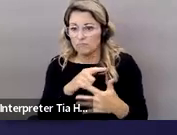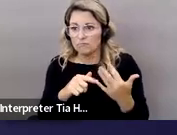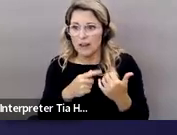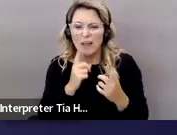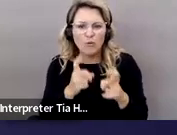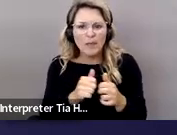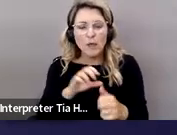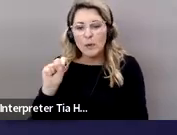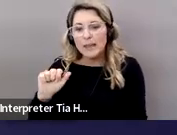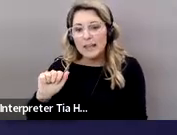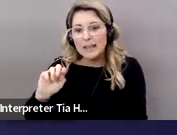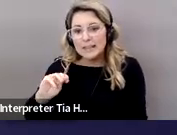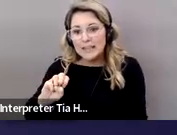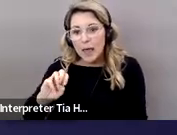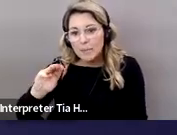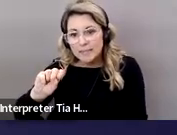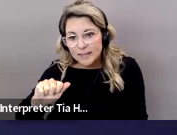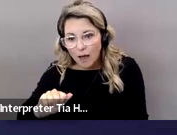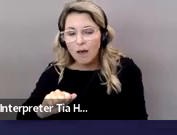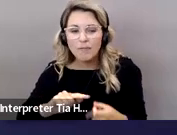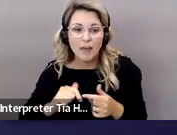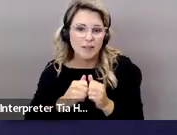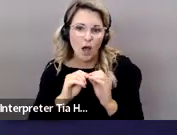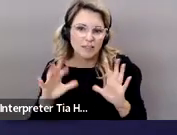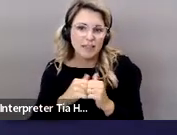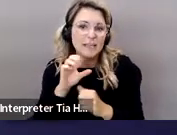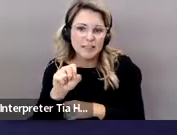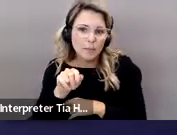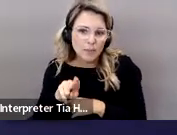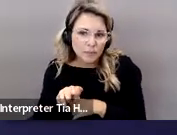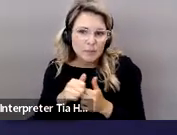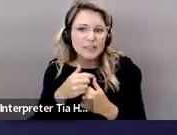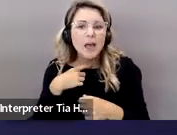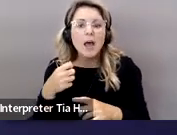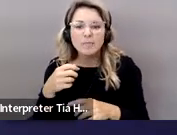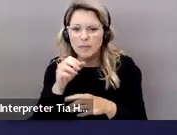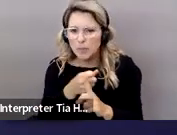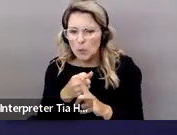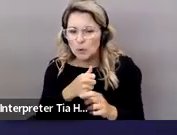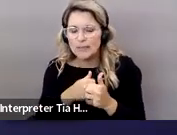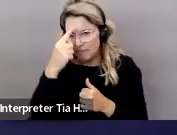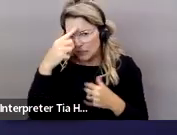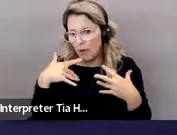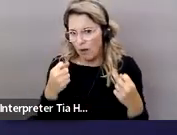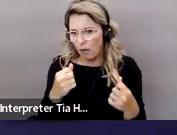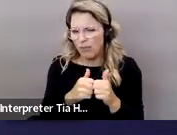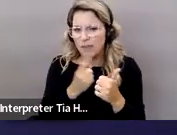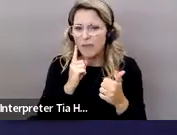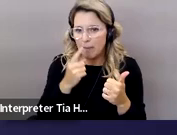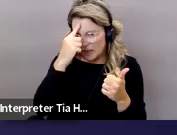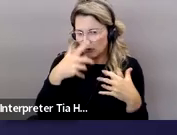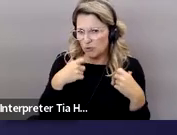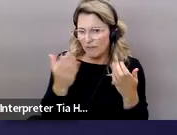through SAMHSA, which is obviously Substance Abuse and Mental Health Service Administration. There is a federal government agency. We also